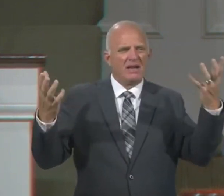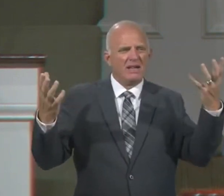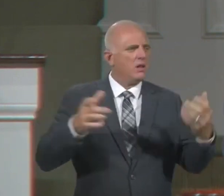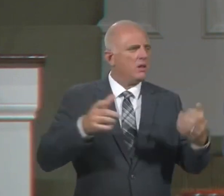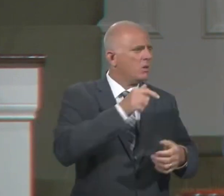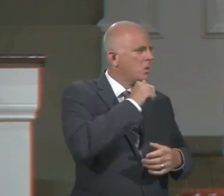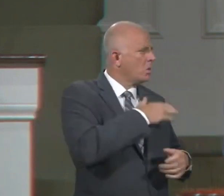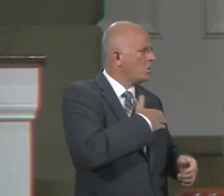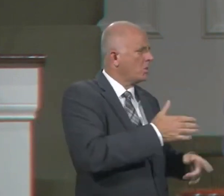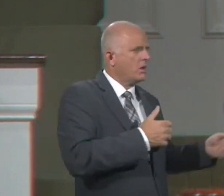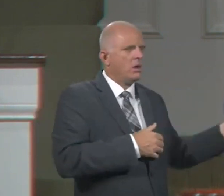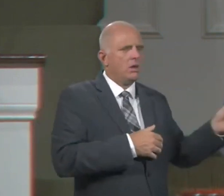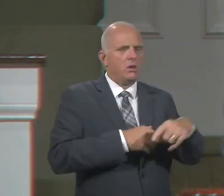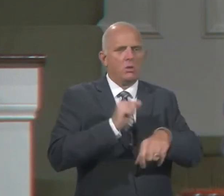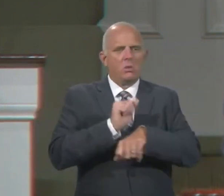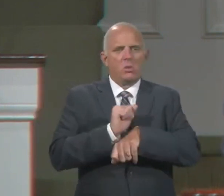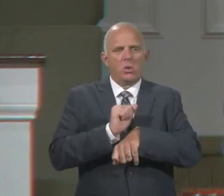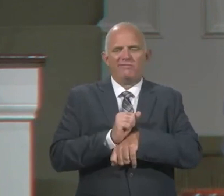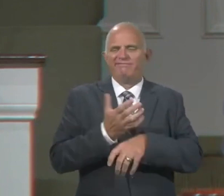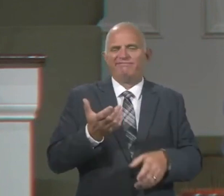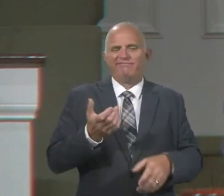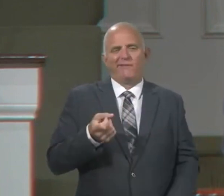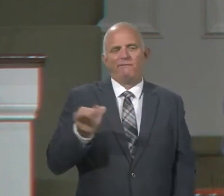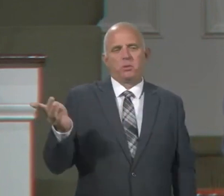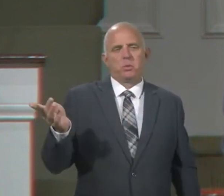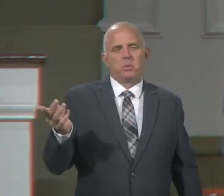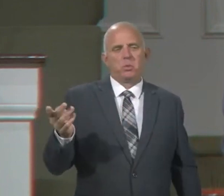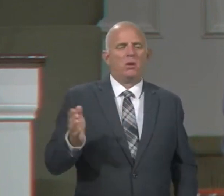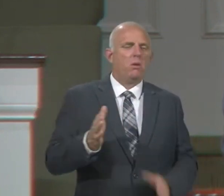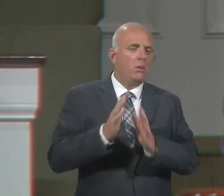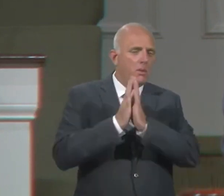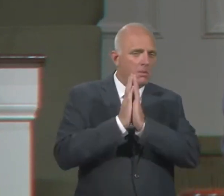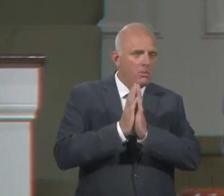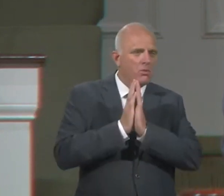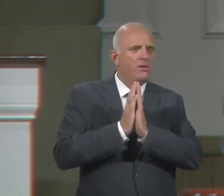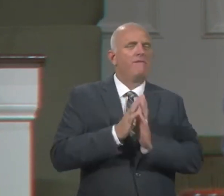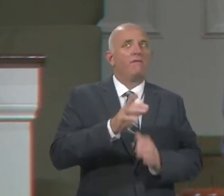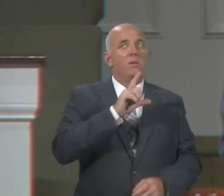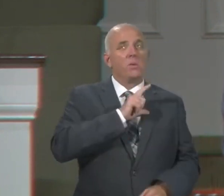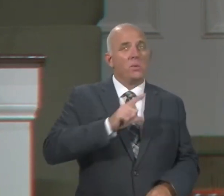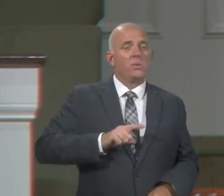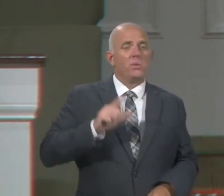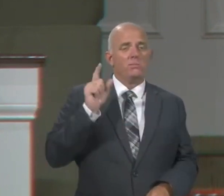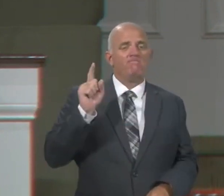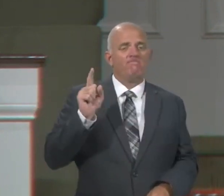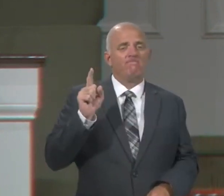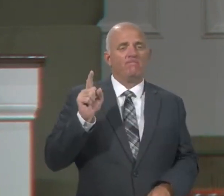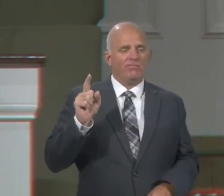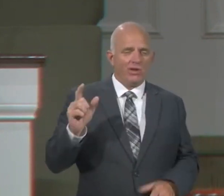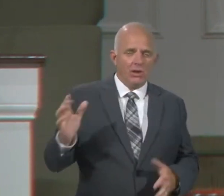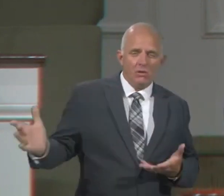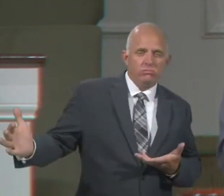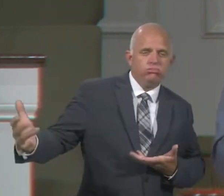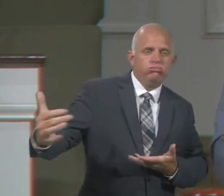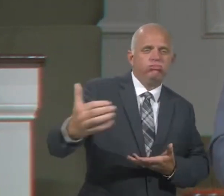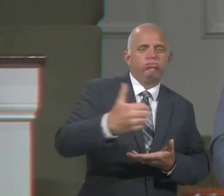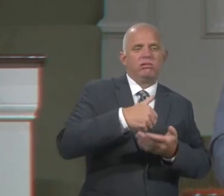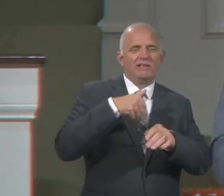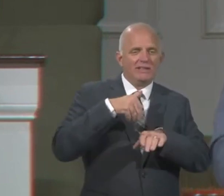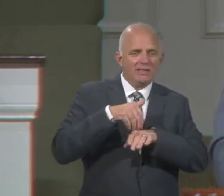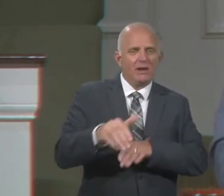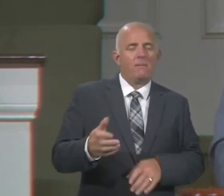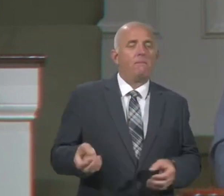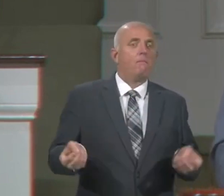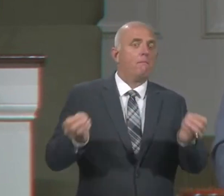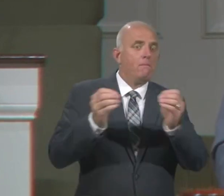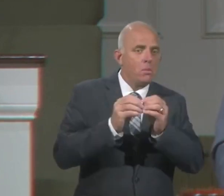few. Pray ye therefore the Lord of the harvest that he will send forth laborers